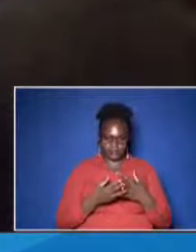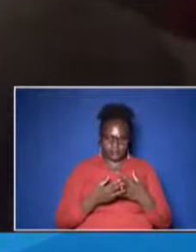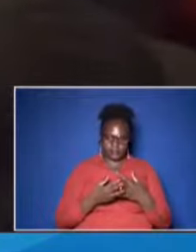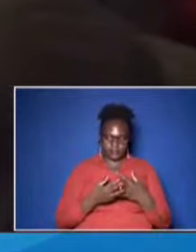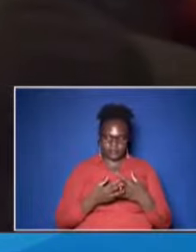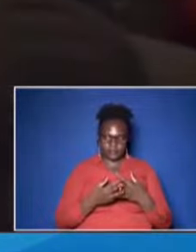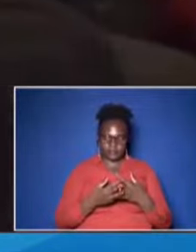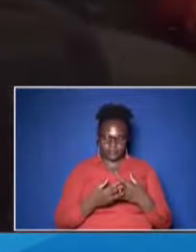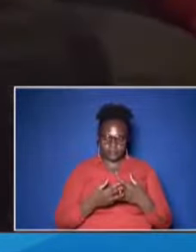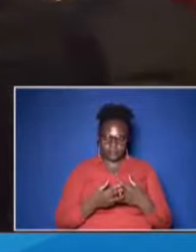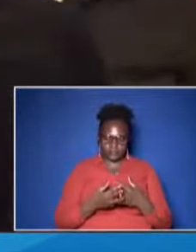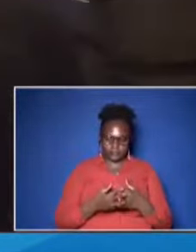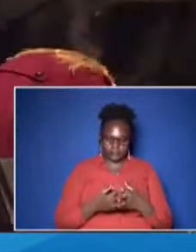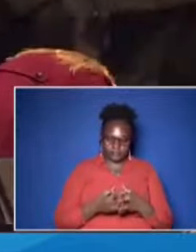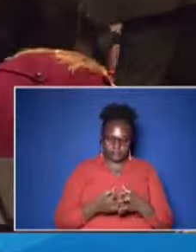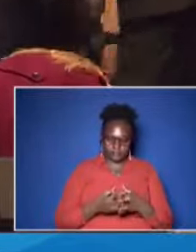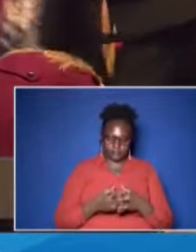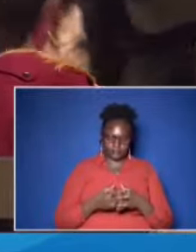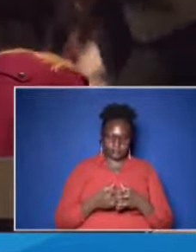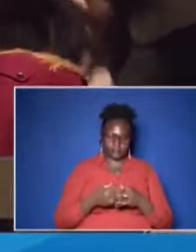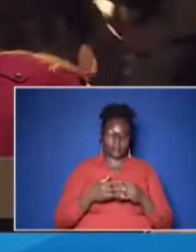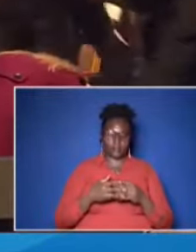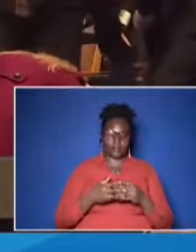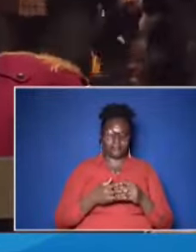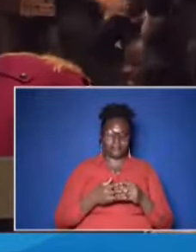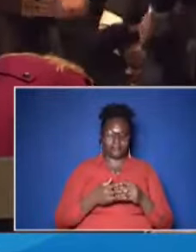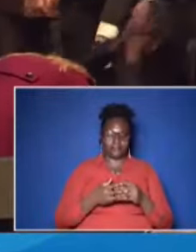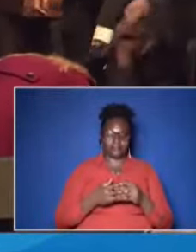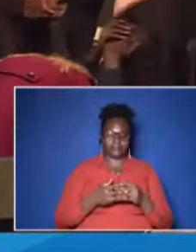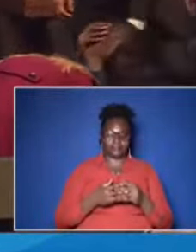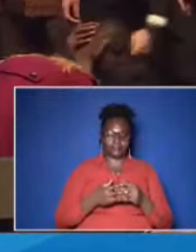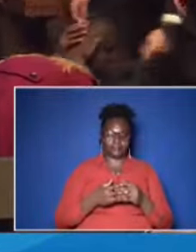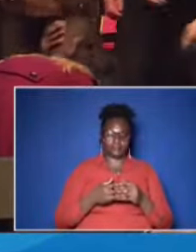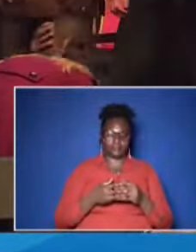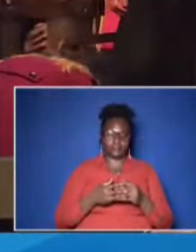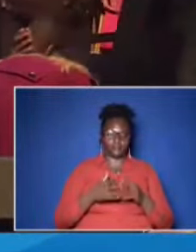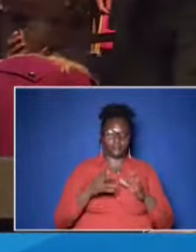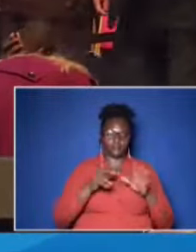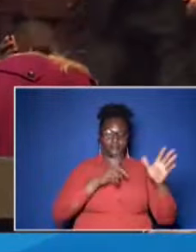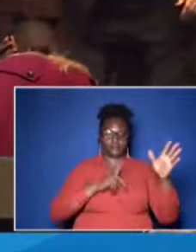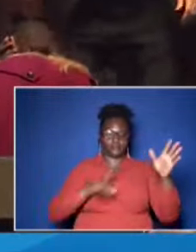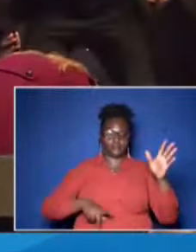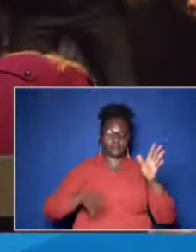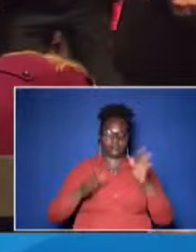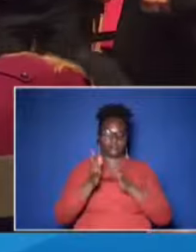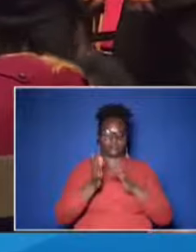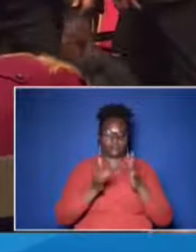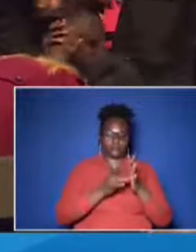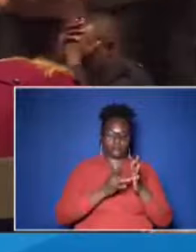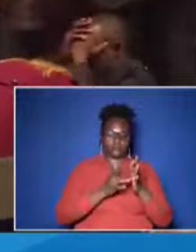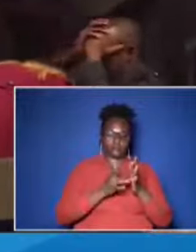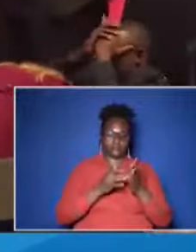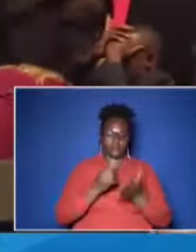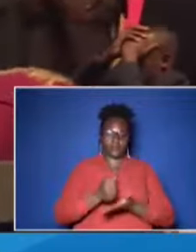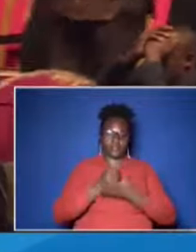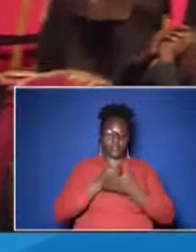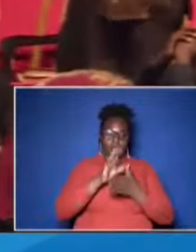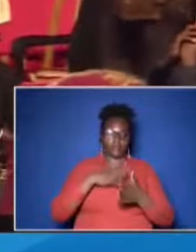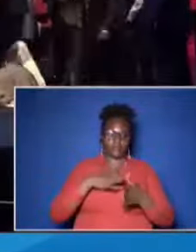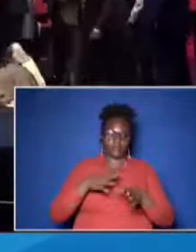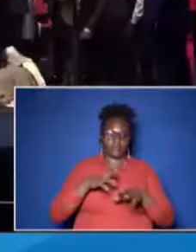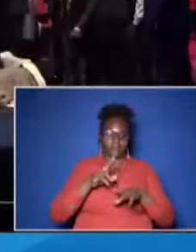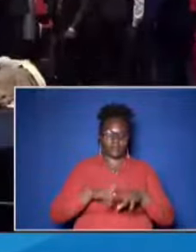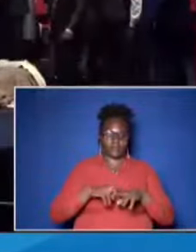sons go back to seats please you're Jesus go back to seats help the people go to their